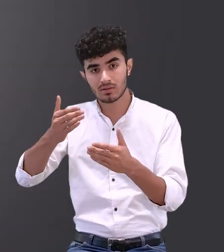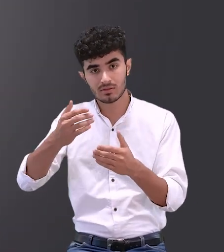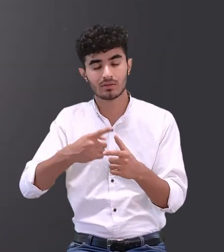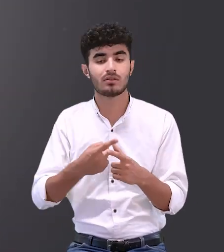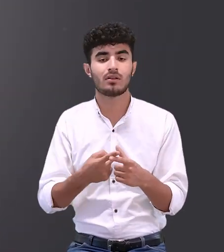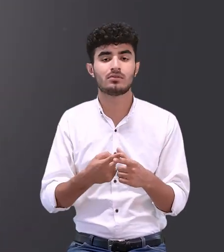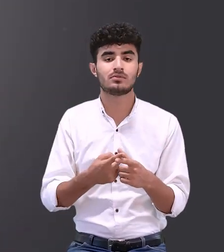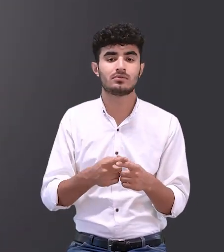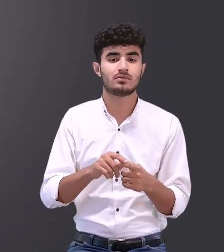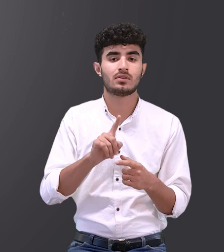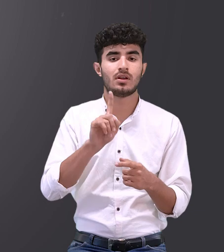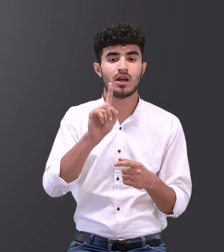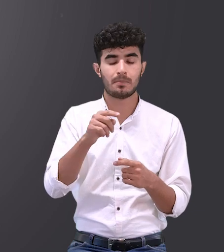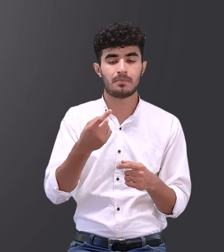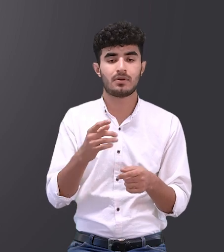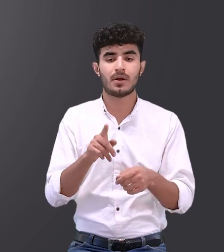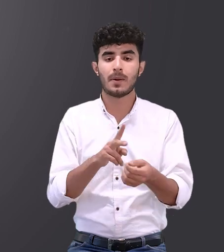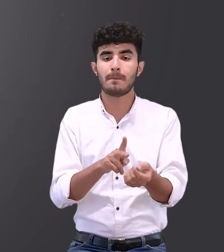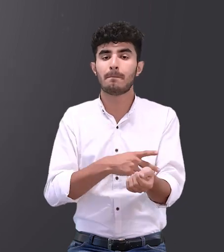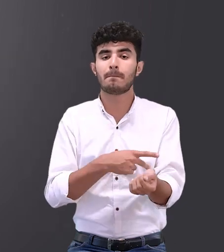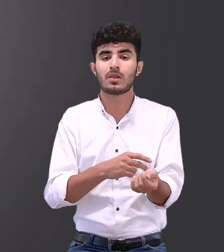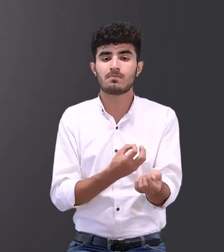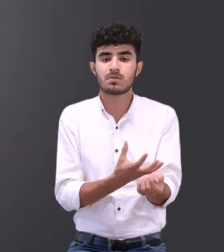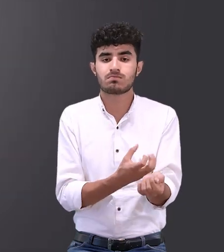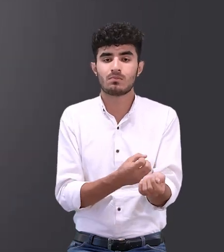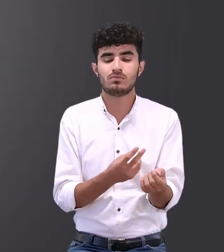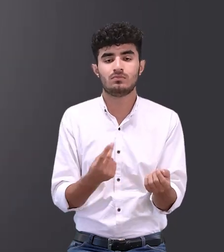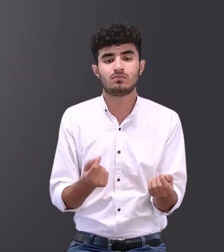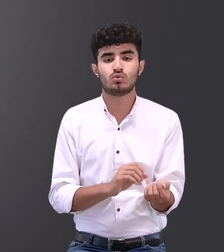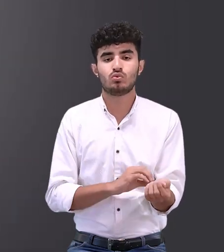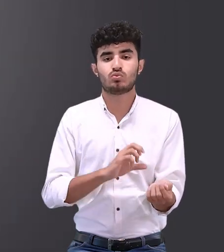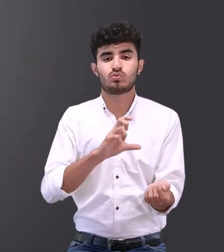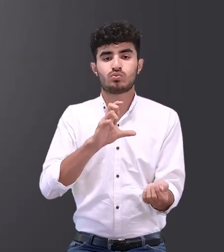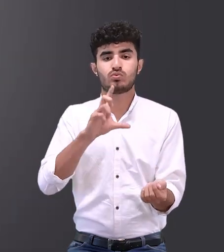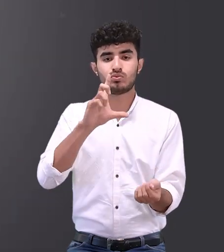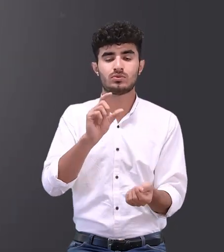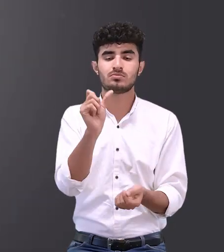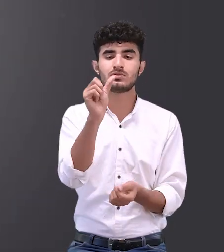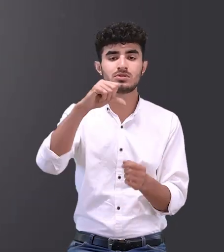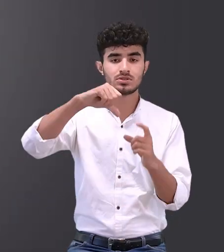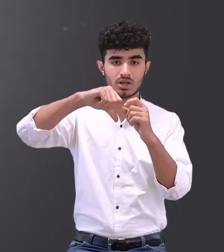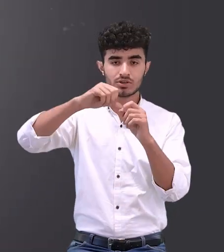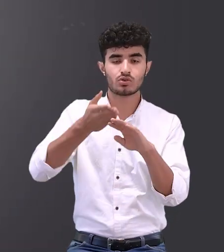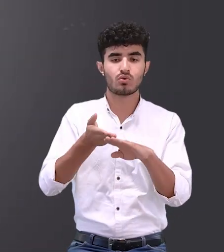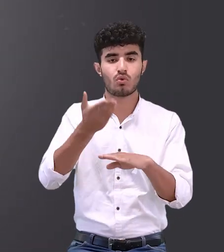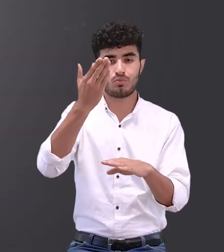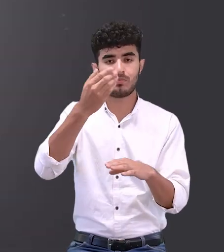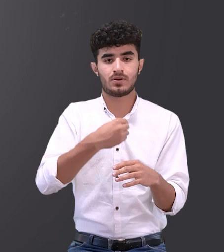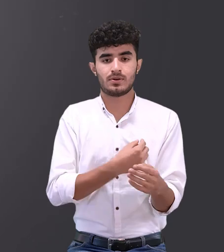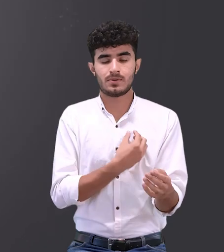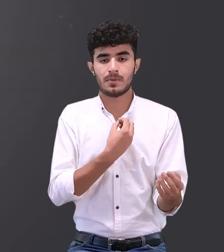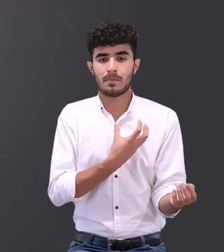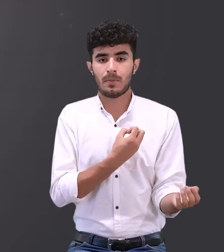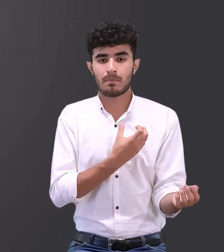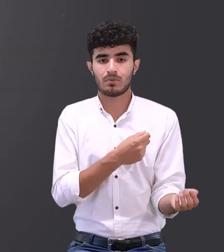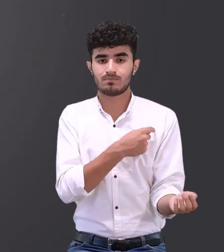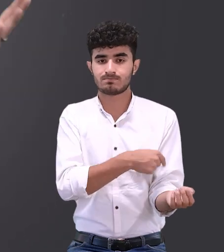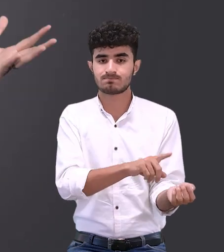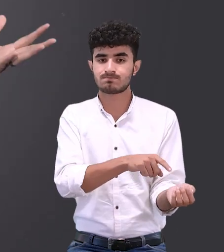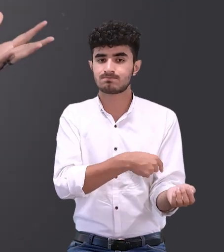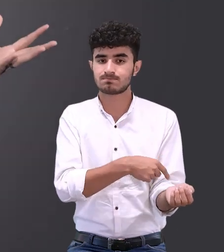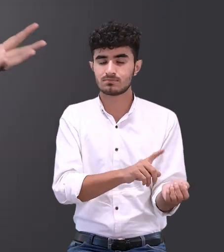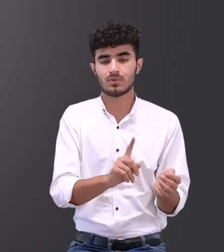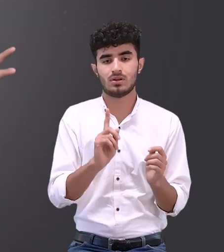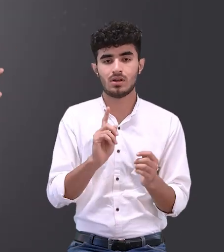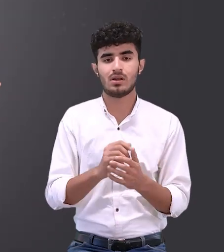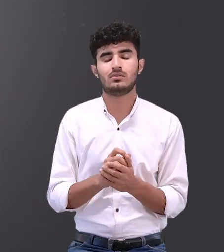which raises your blood pressure, right? Because now the blood is pumped faster to the lungs. You're breathing more air in because you cannot